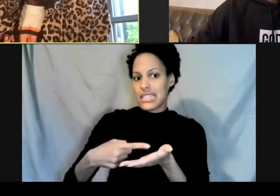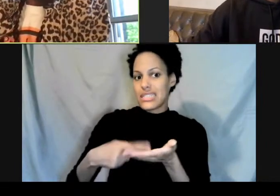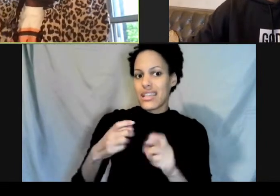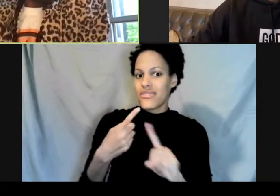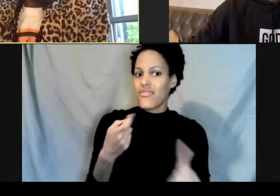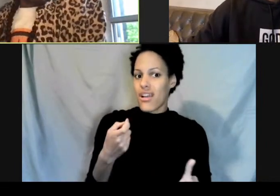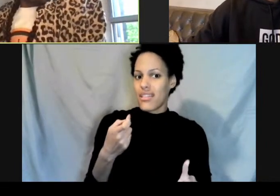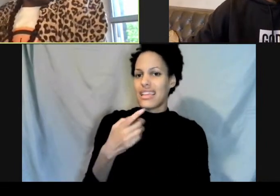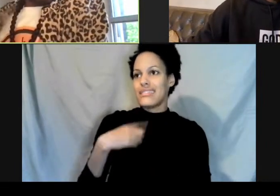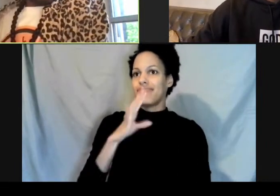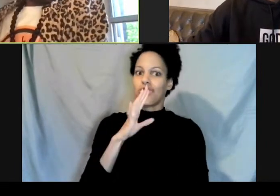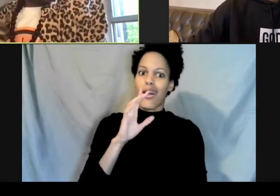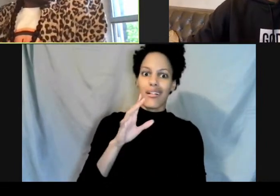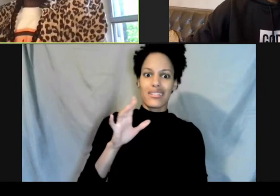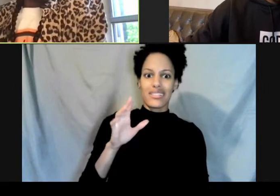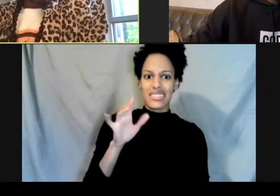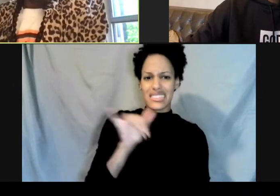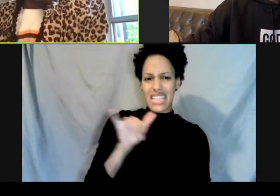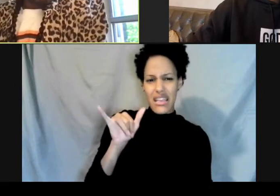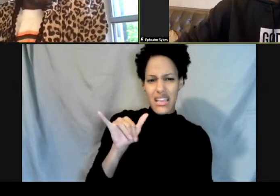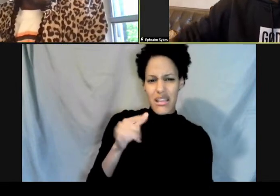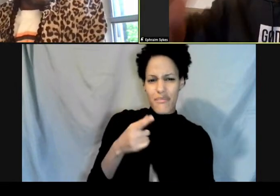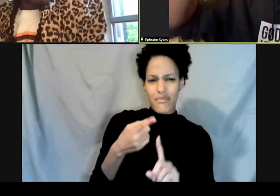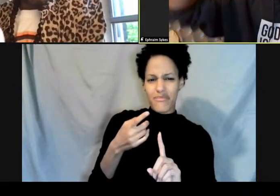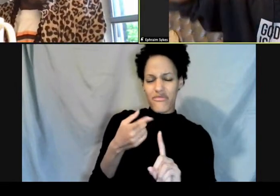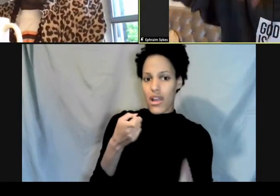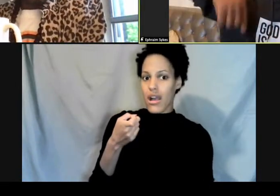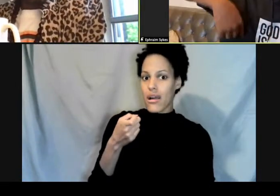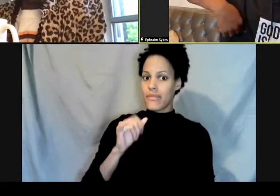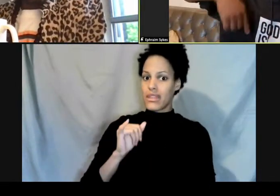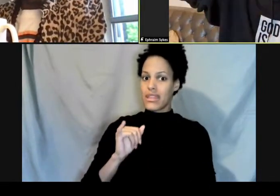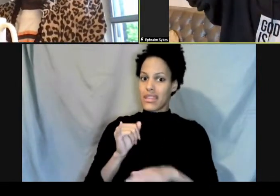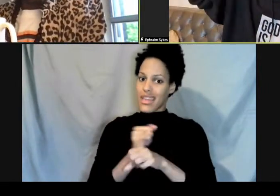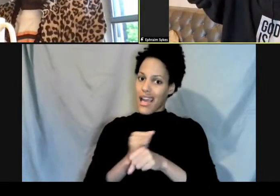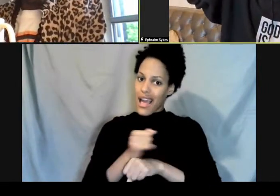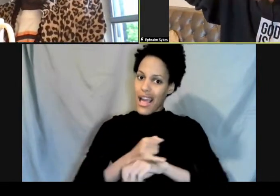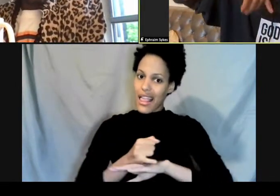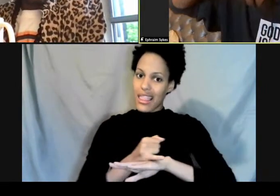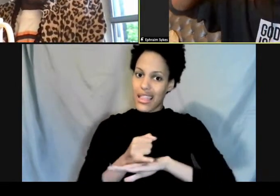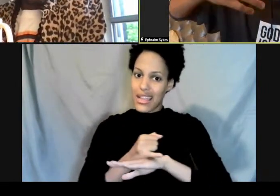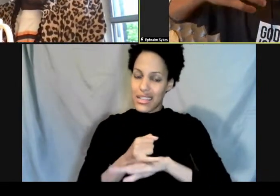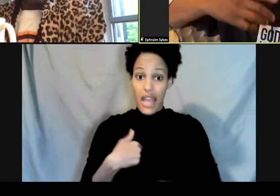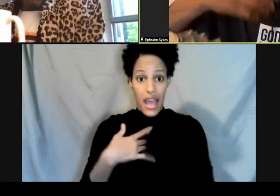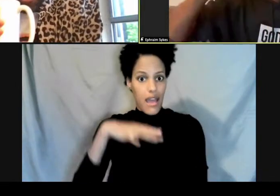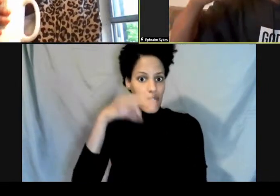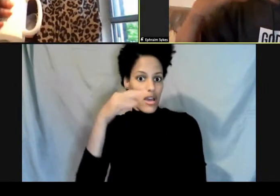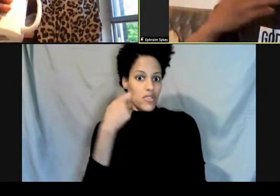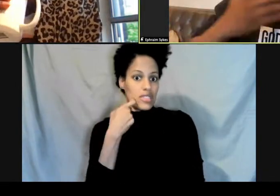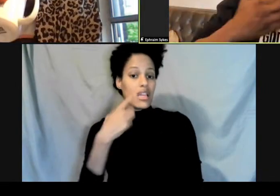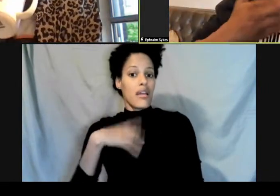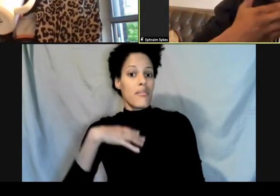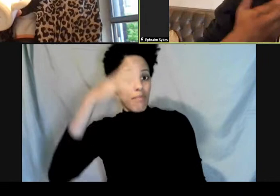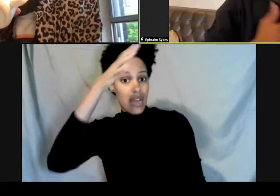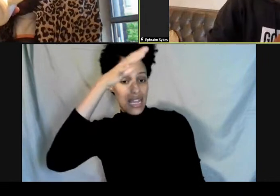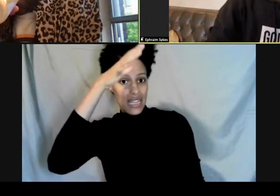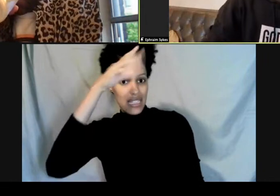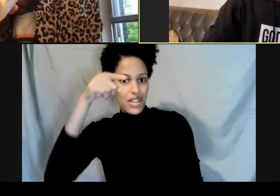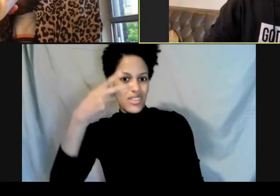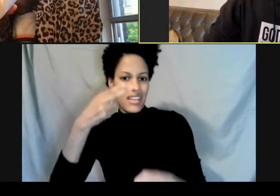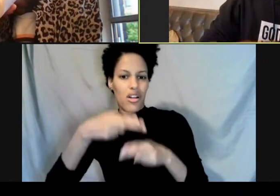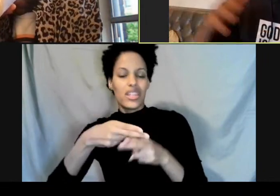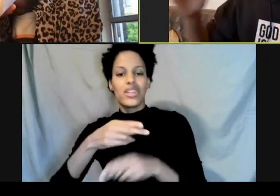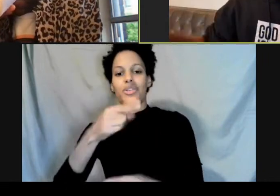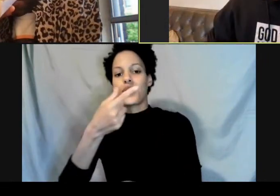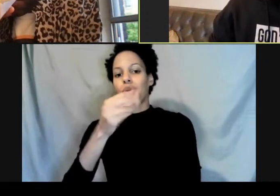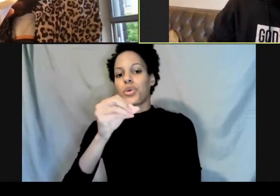islands. Yeah. And they brought that down to my folks. I found out because, you know, in Florida they call it Goombay in Florida. Like,